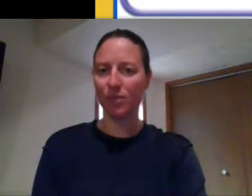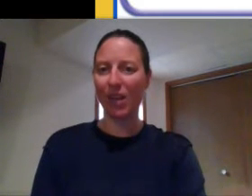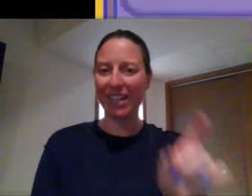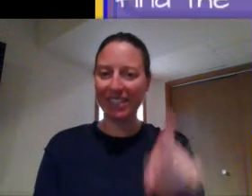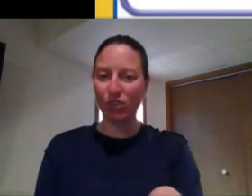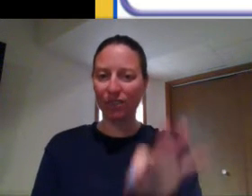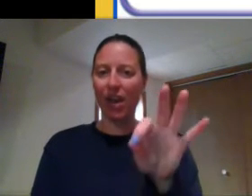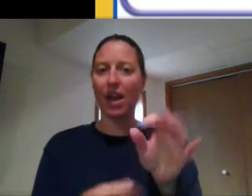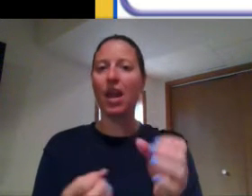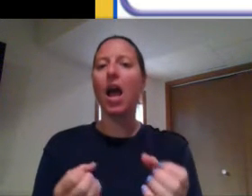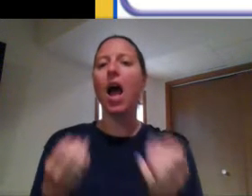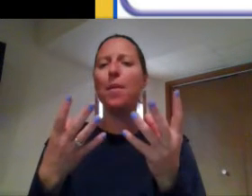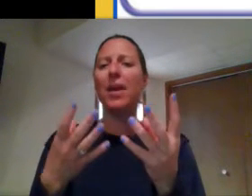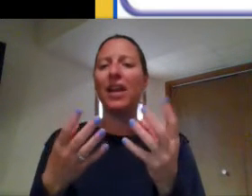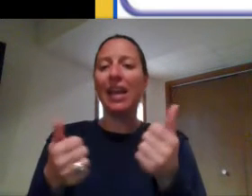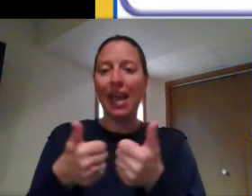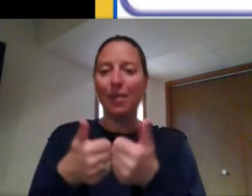Then you're going to use